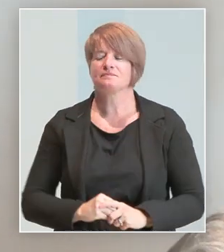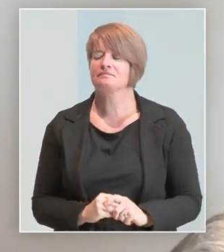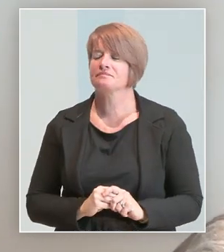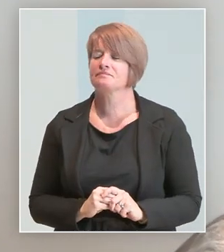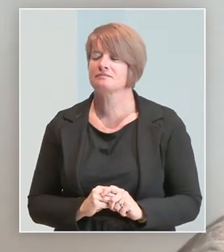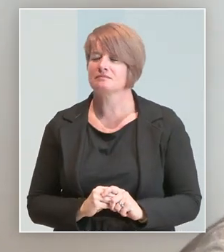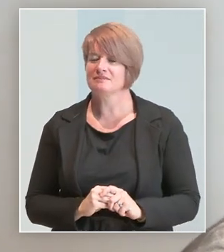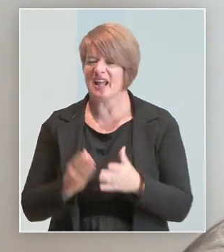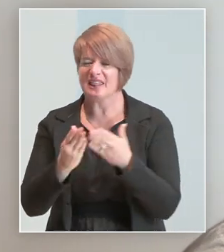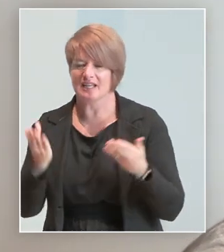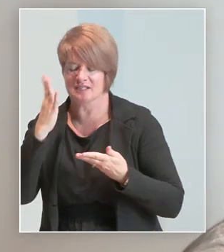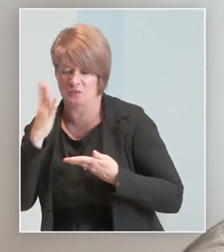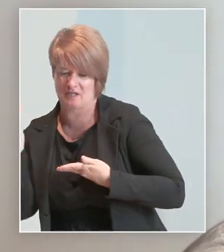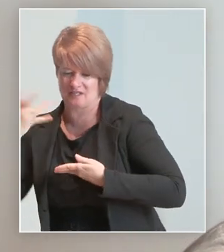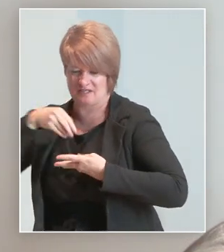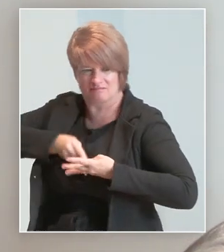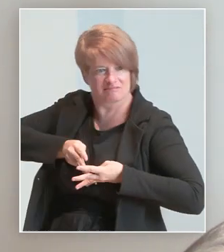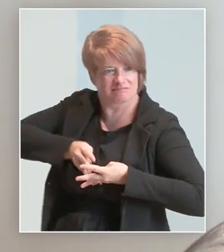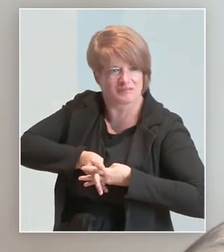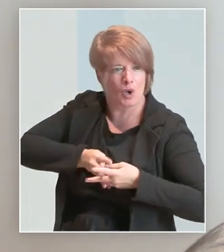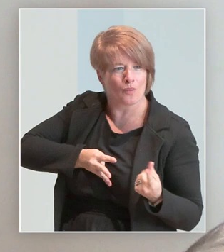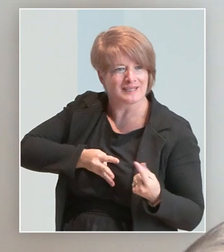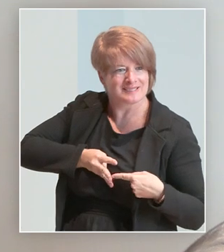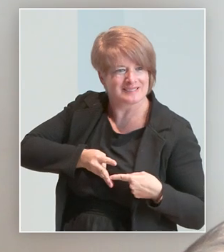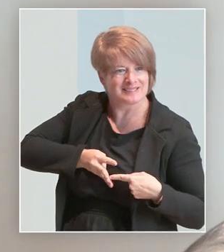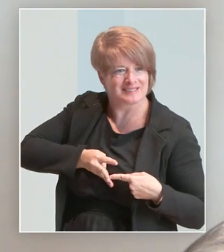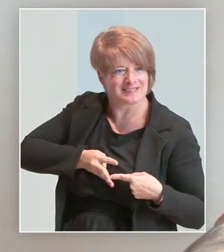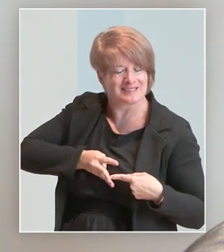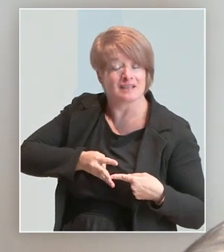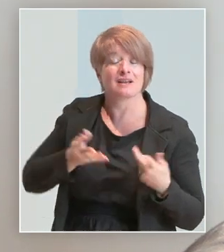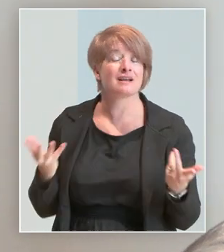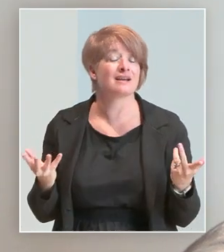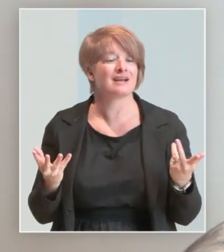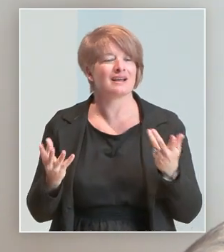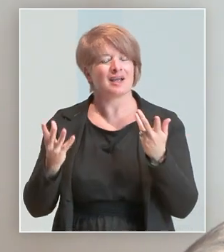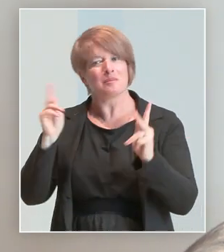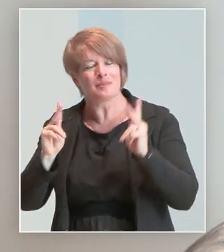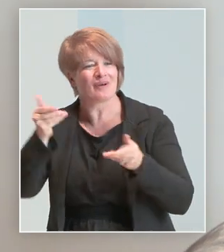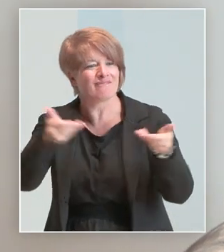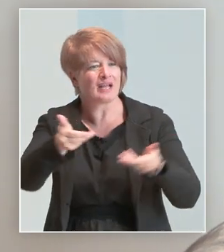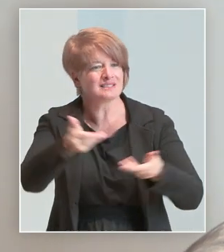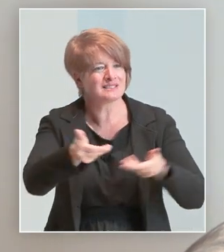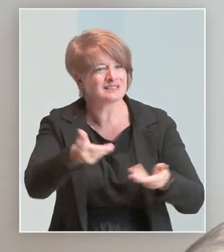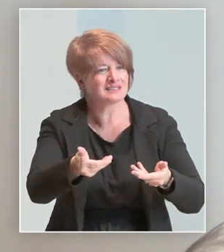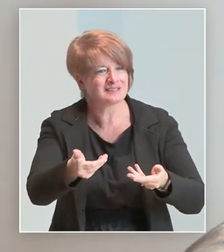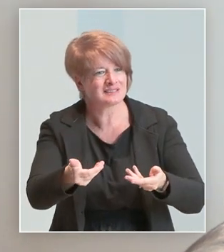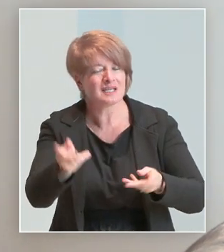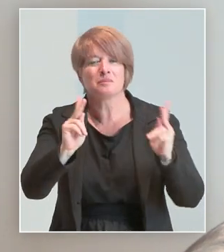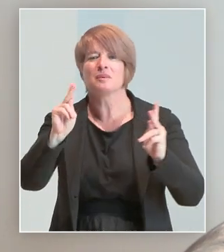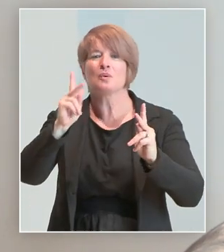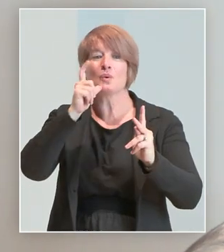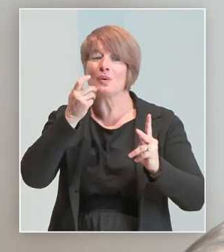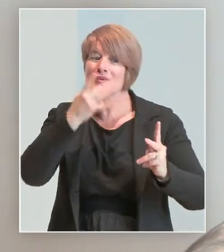that will climb inside and take residence? Answer, they are the house guests you invited, guests who